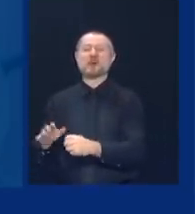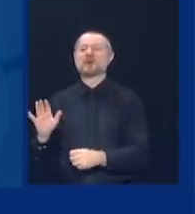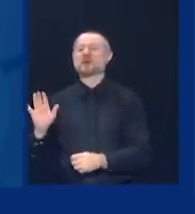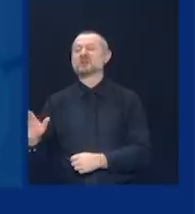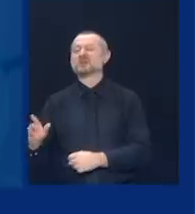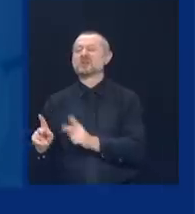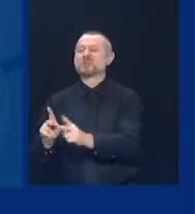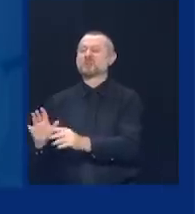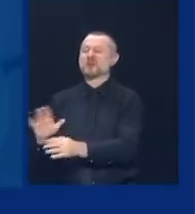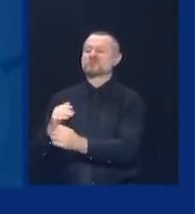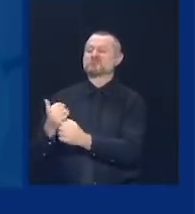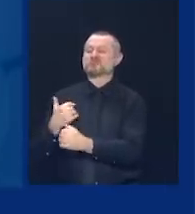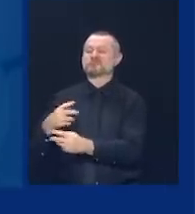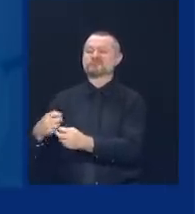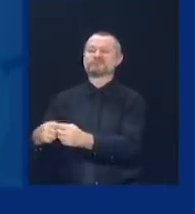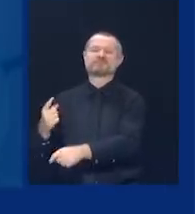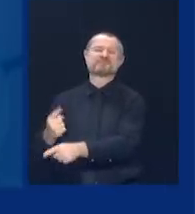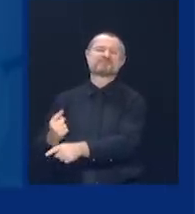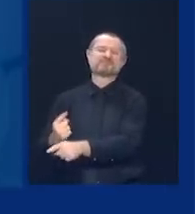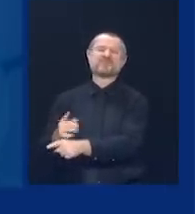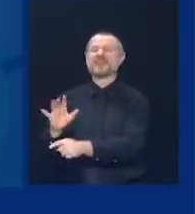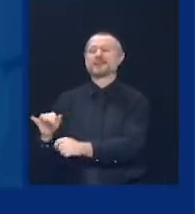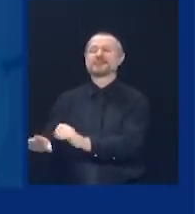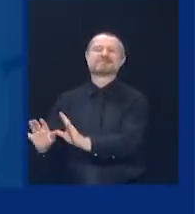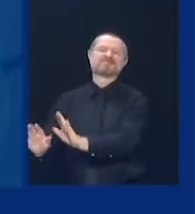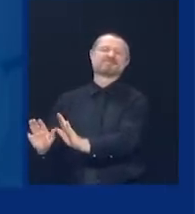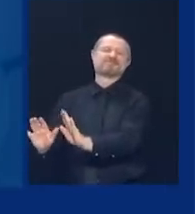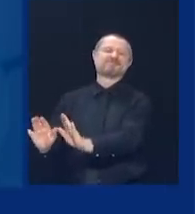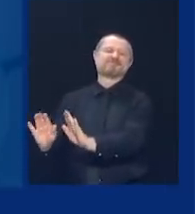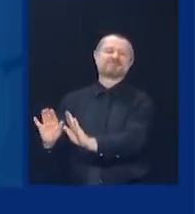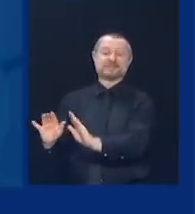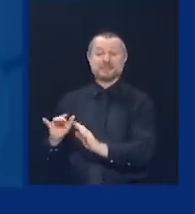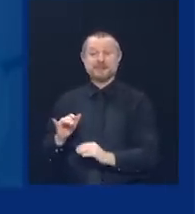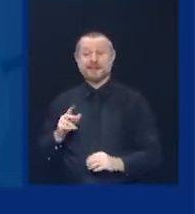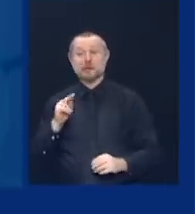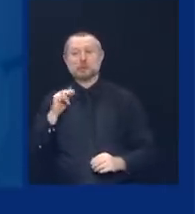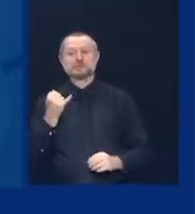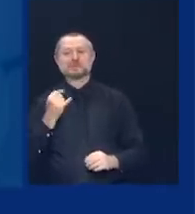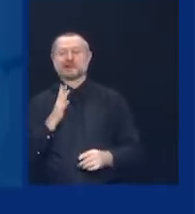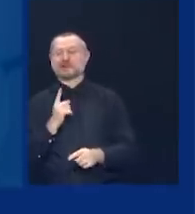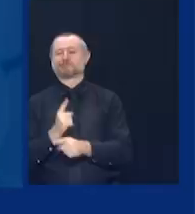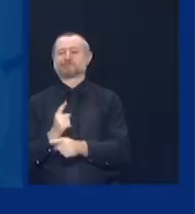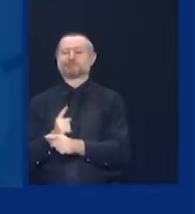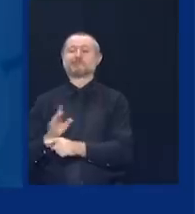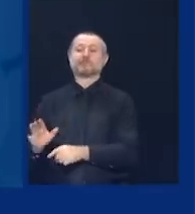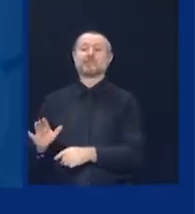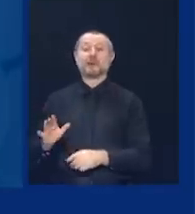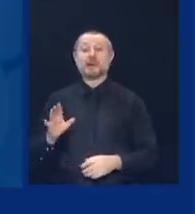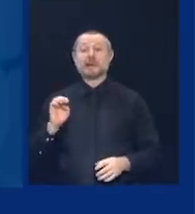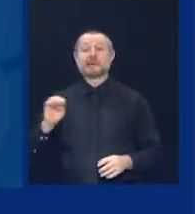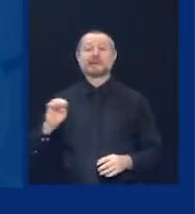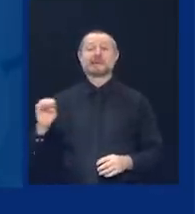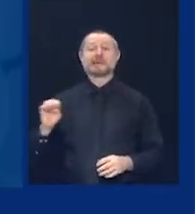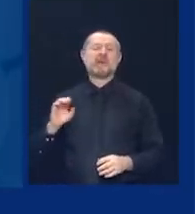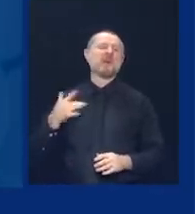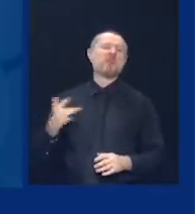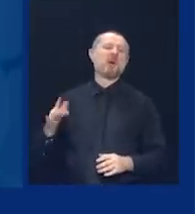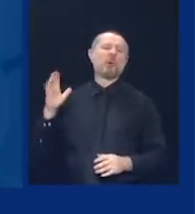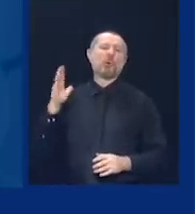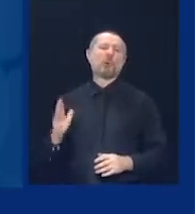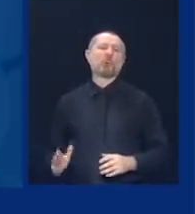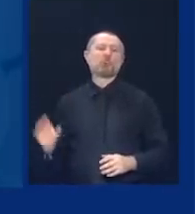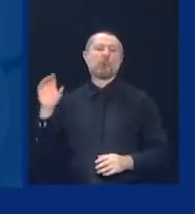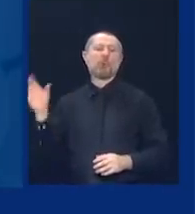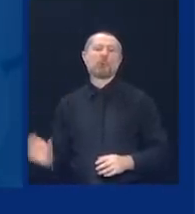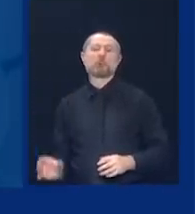that was New York. That was New Jersey. That's the Eastern Seaboard. That's